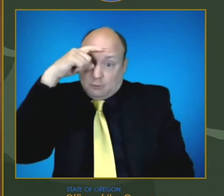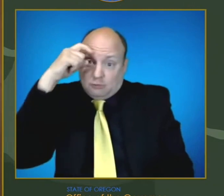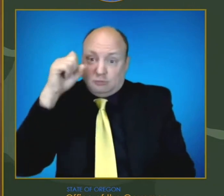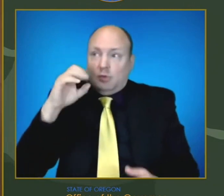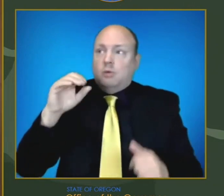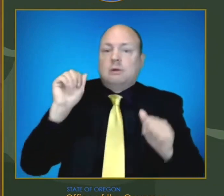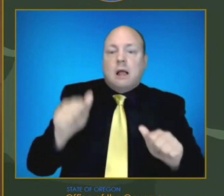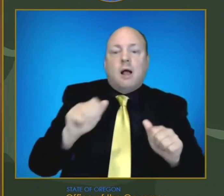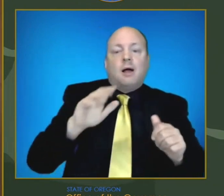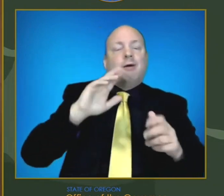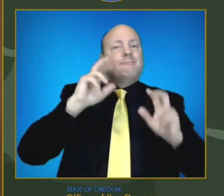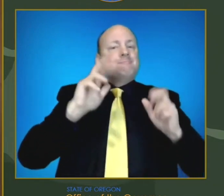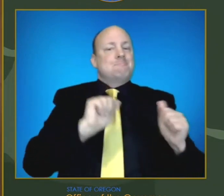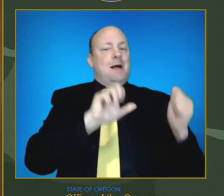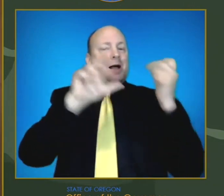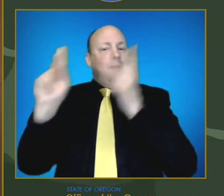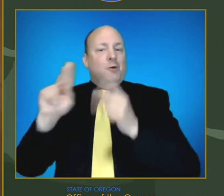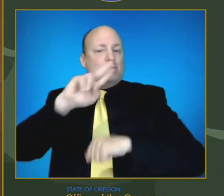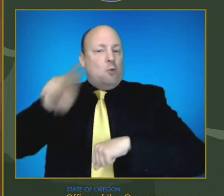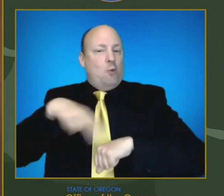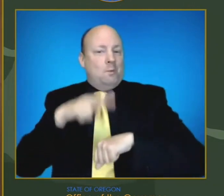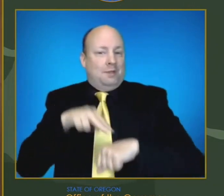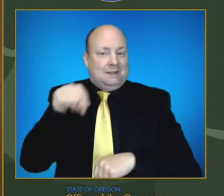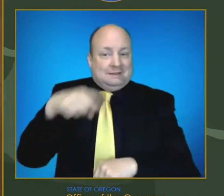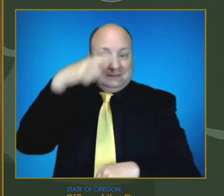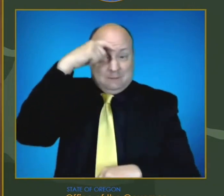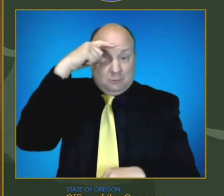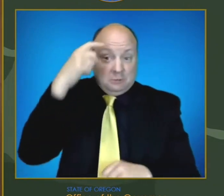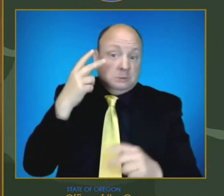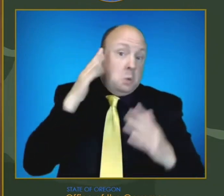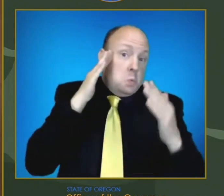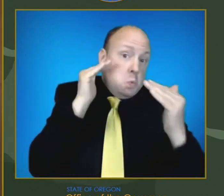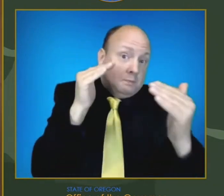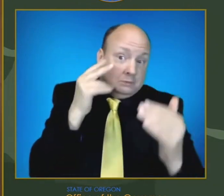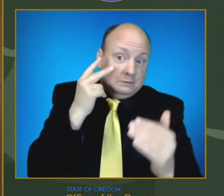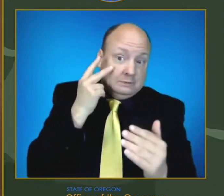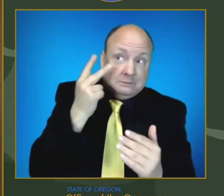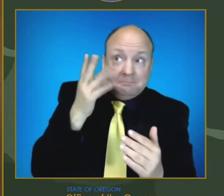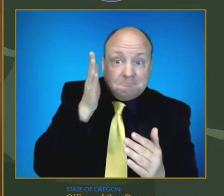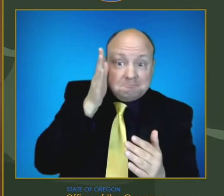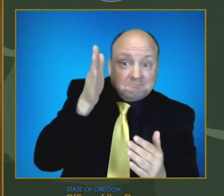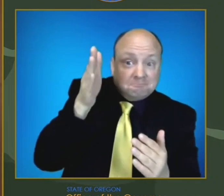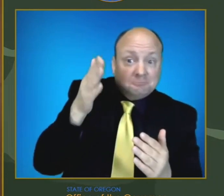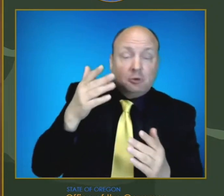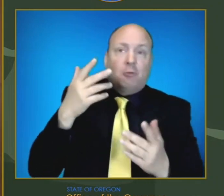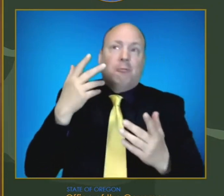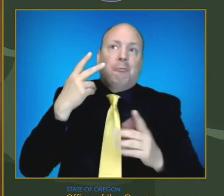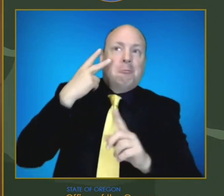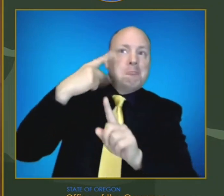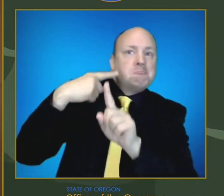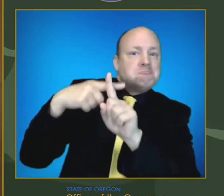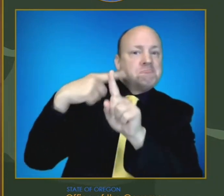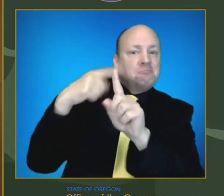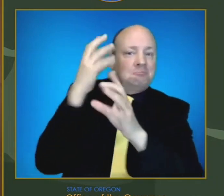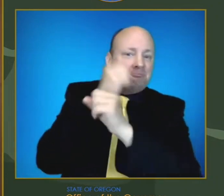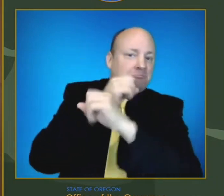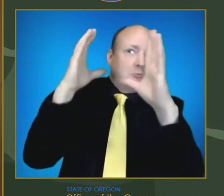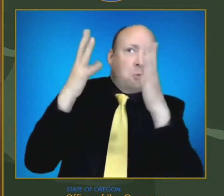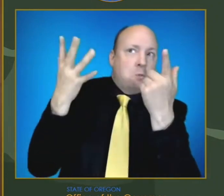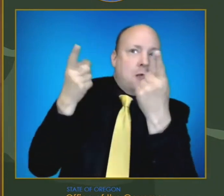all feeling excited and hopeful that good days lie ahead. But we aren't there just